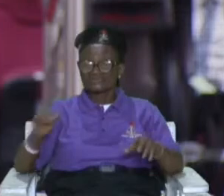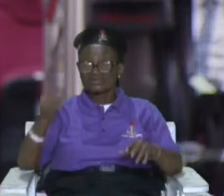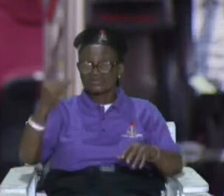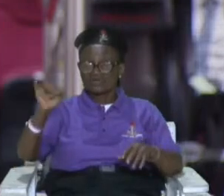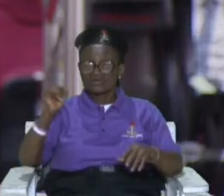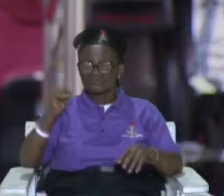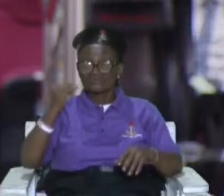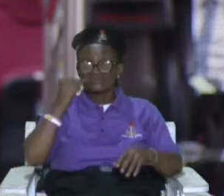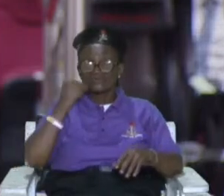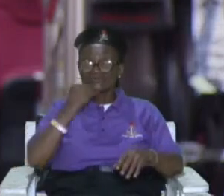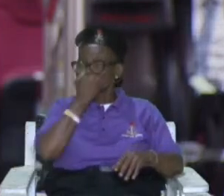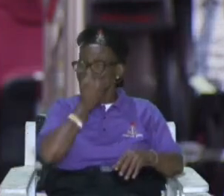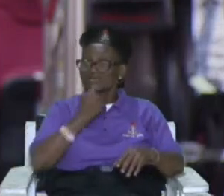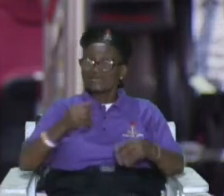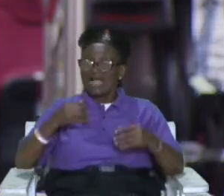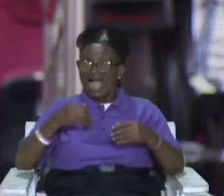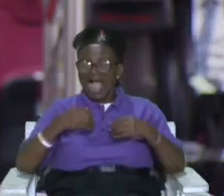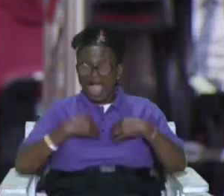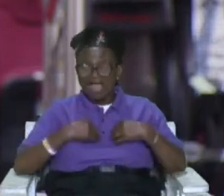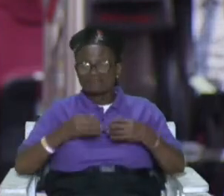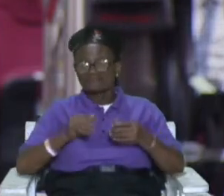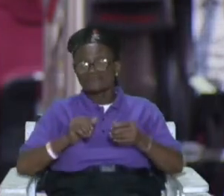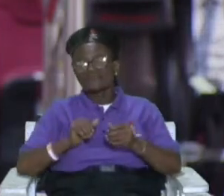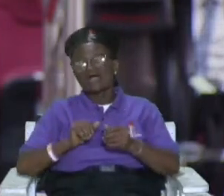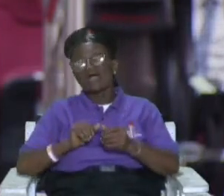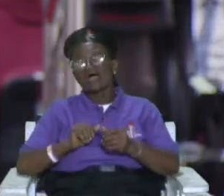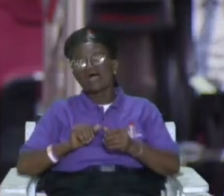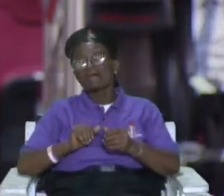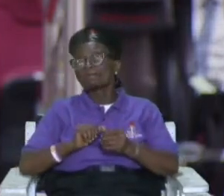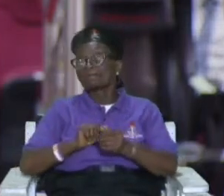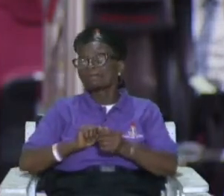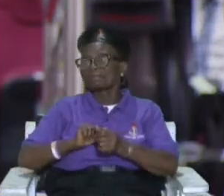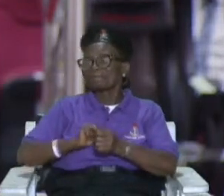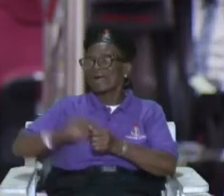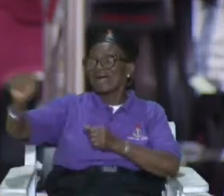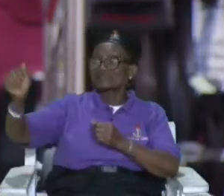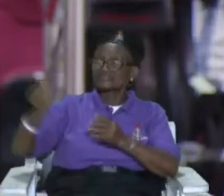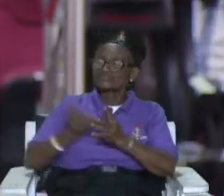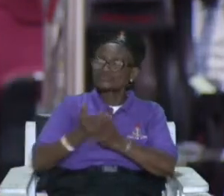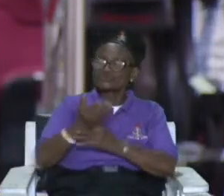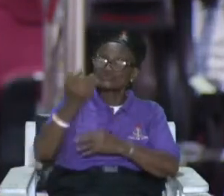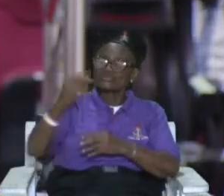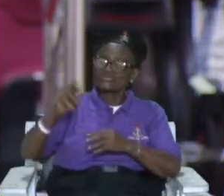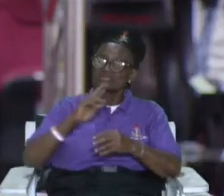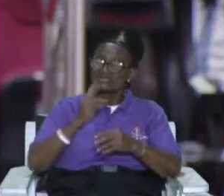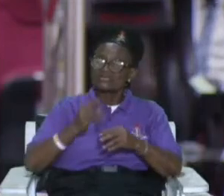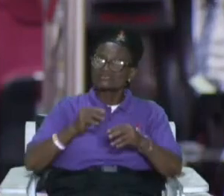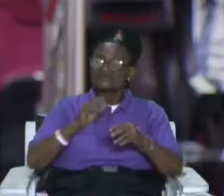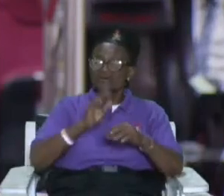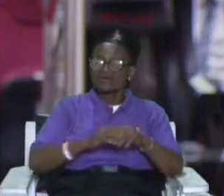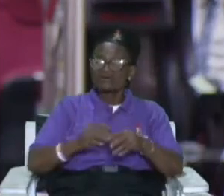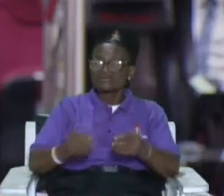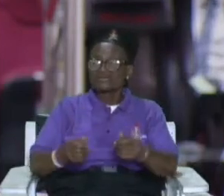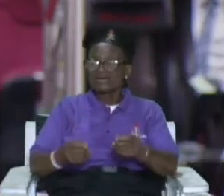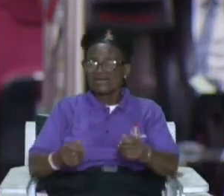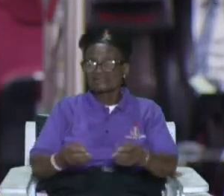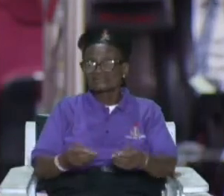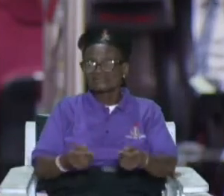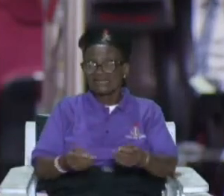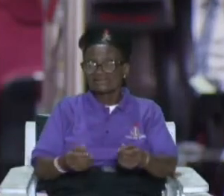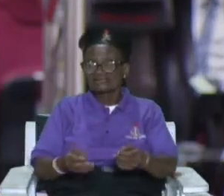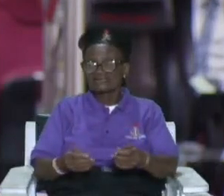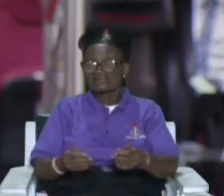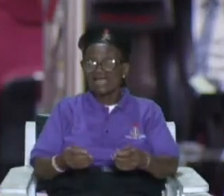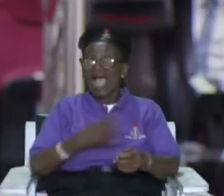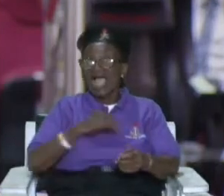had passed through the Red Sea on dry ground, and Pharaoh and his host followed